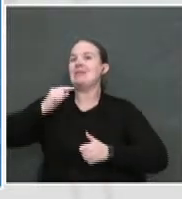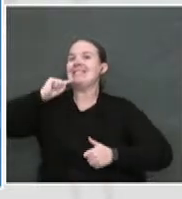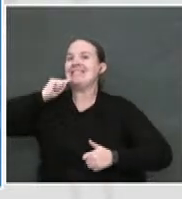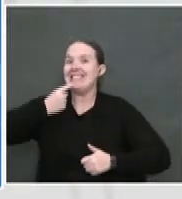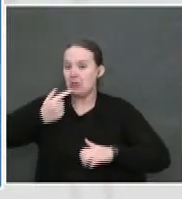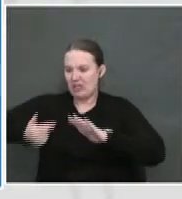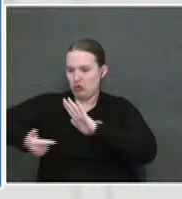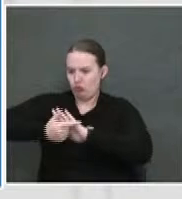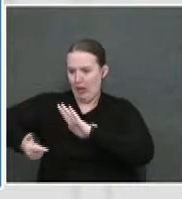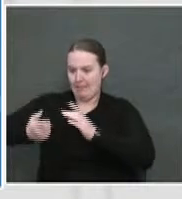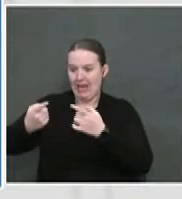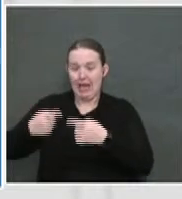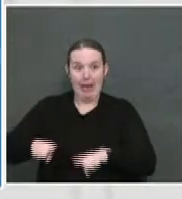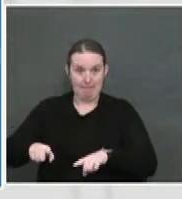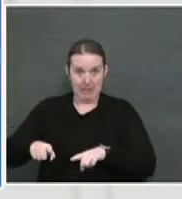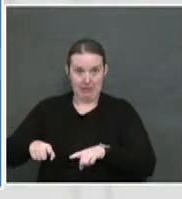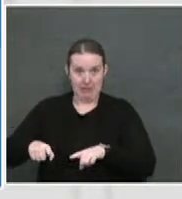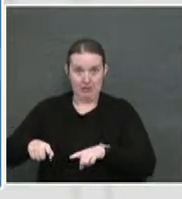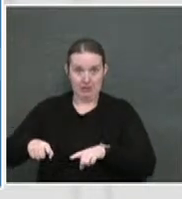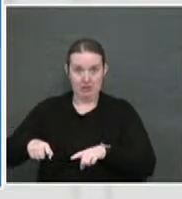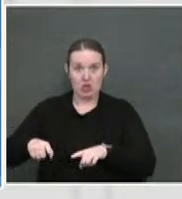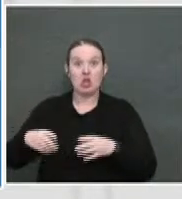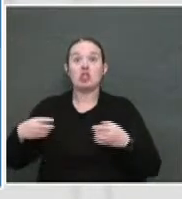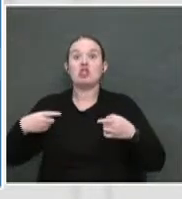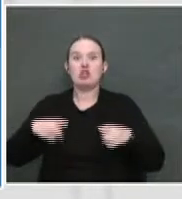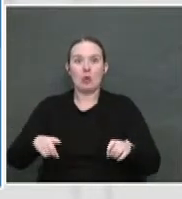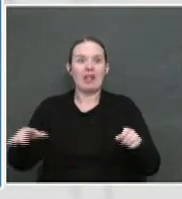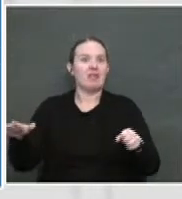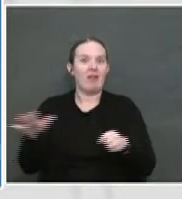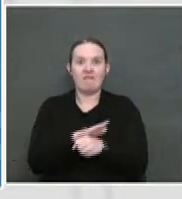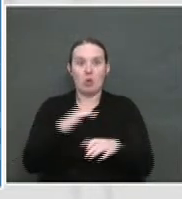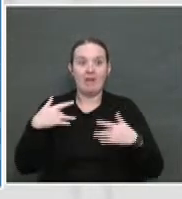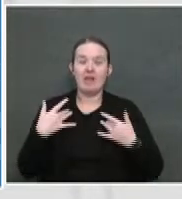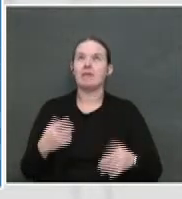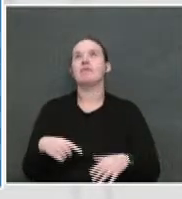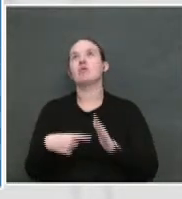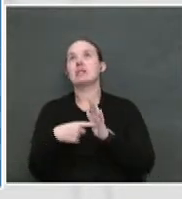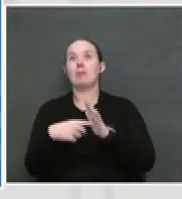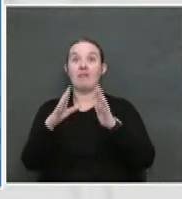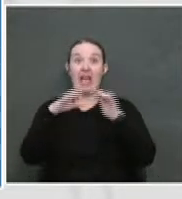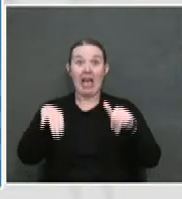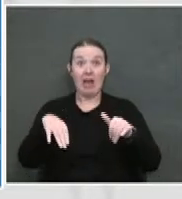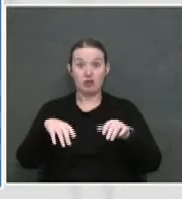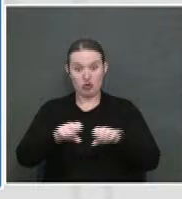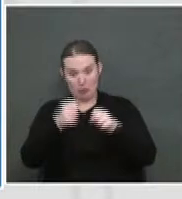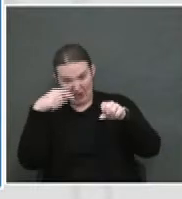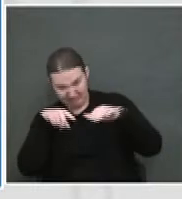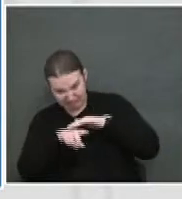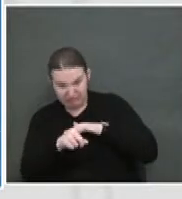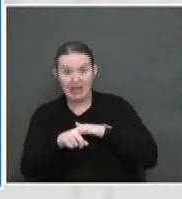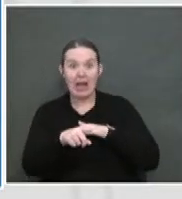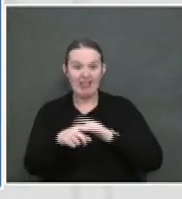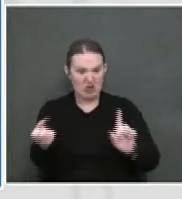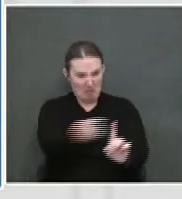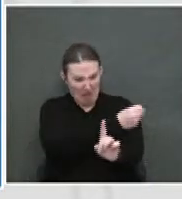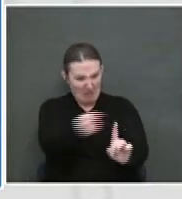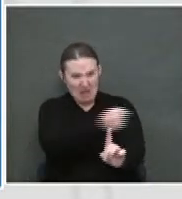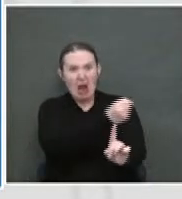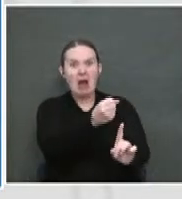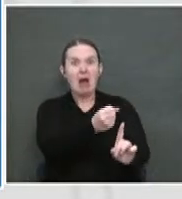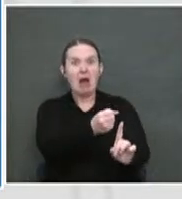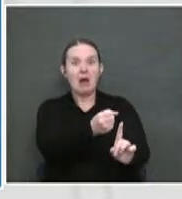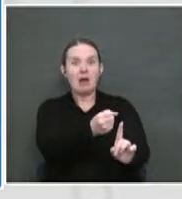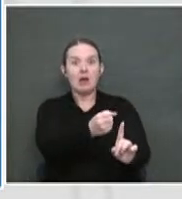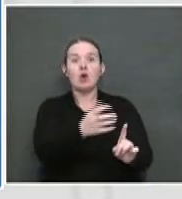crime in a criminal event. So if somebody breaks into a house and assaults someone,